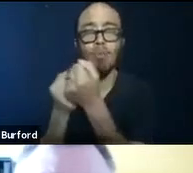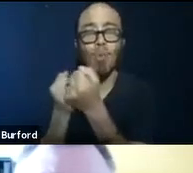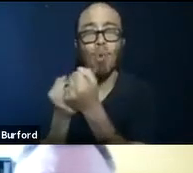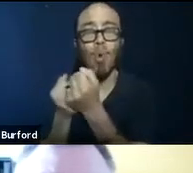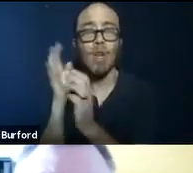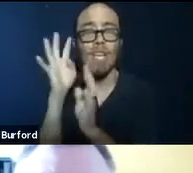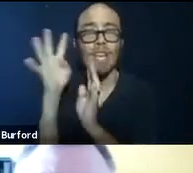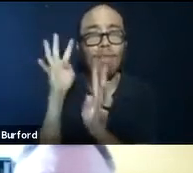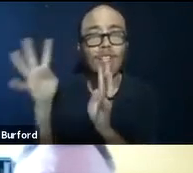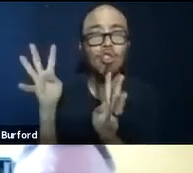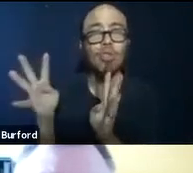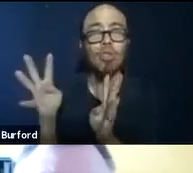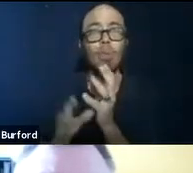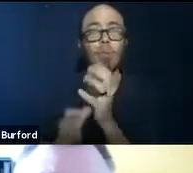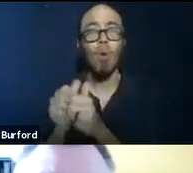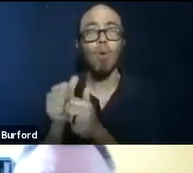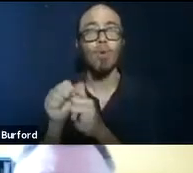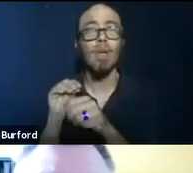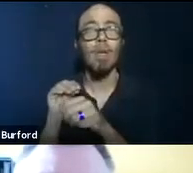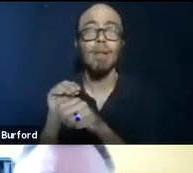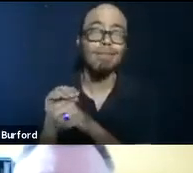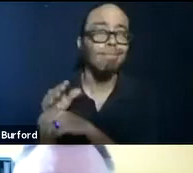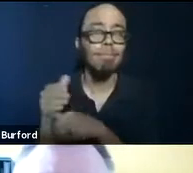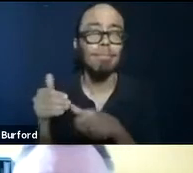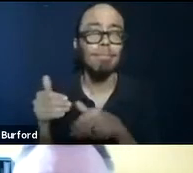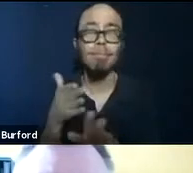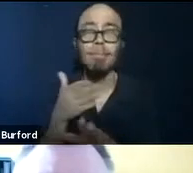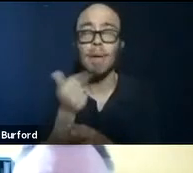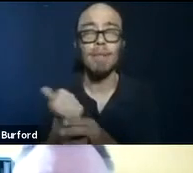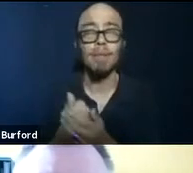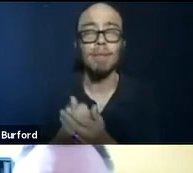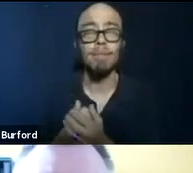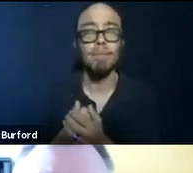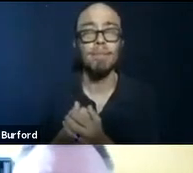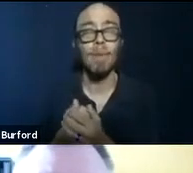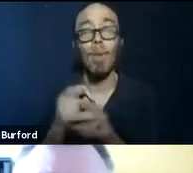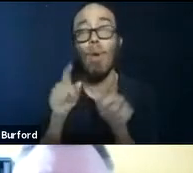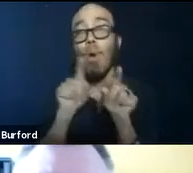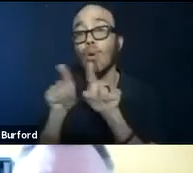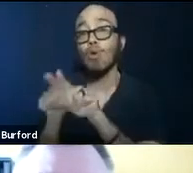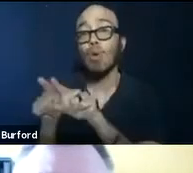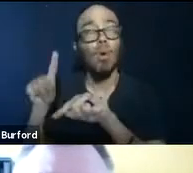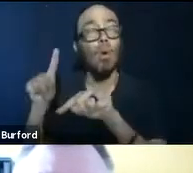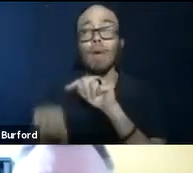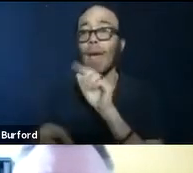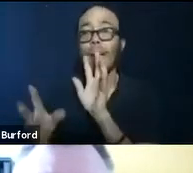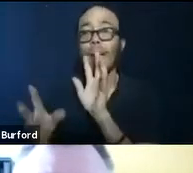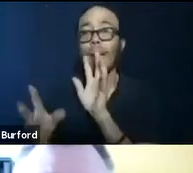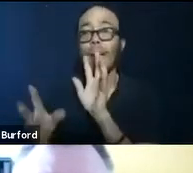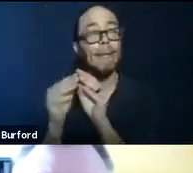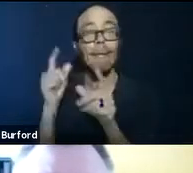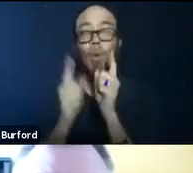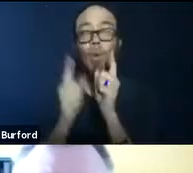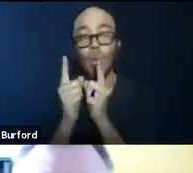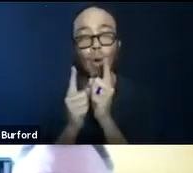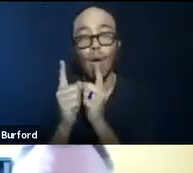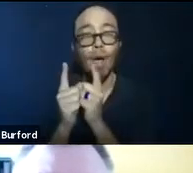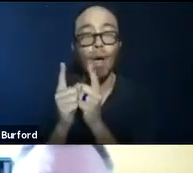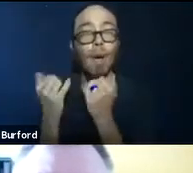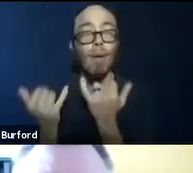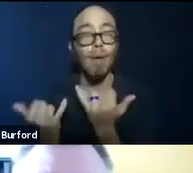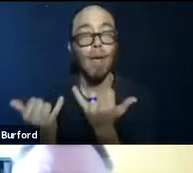innovations most effective in the future. Although we cannot meet in person currently, we